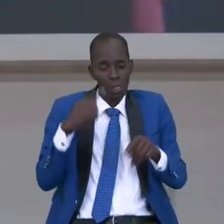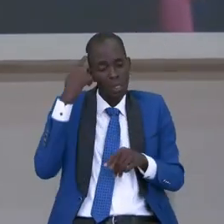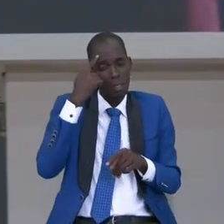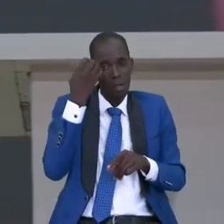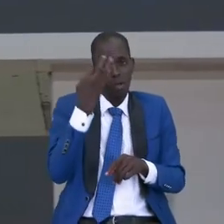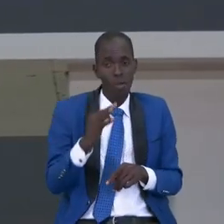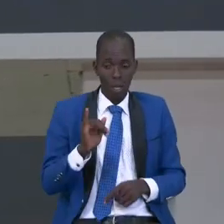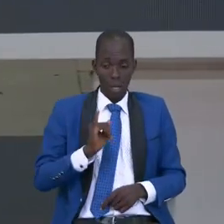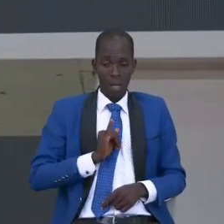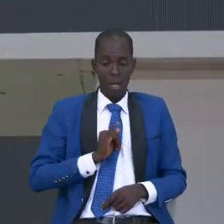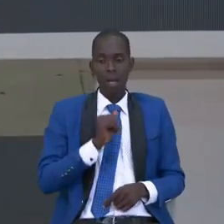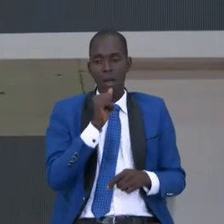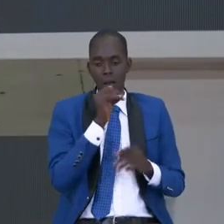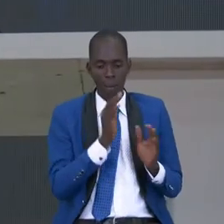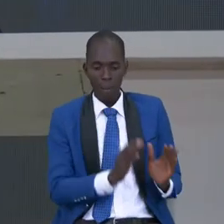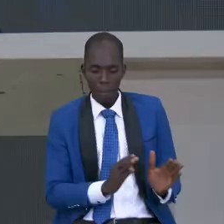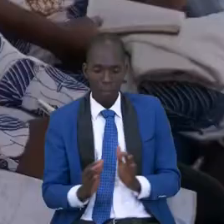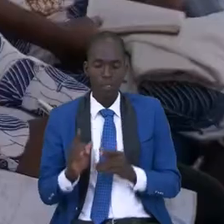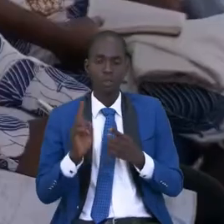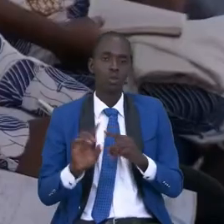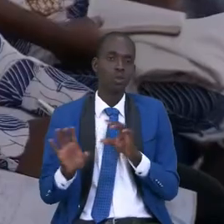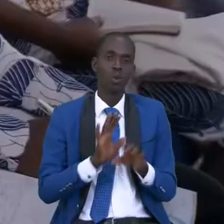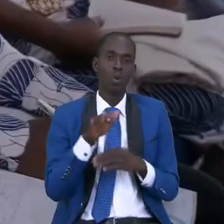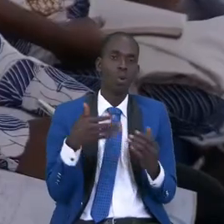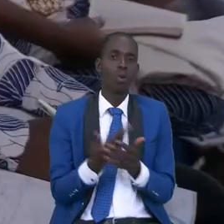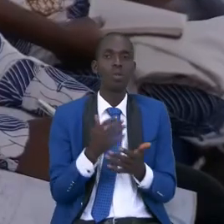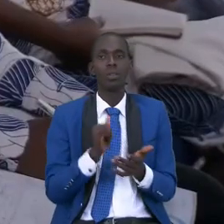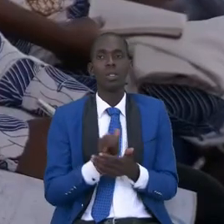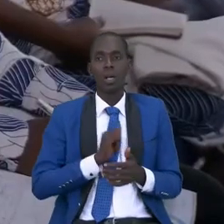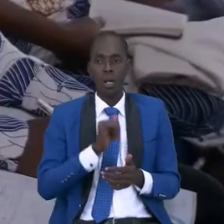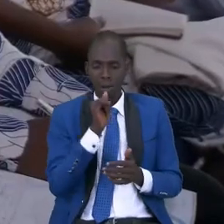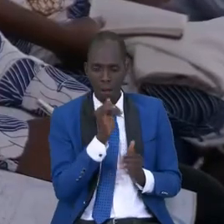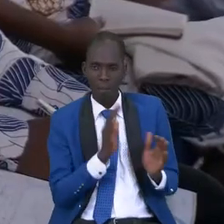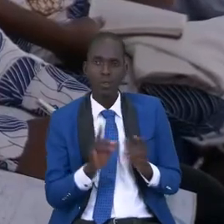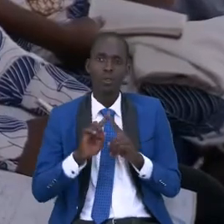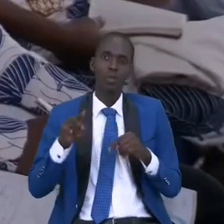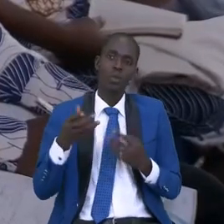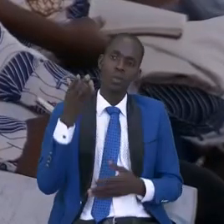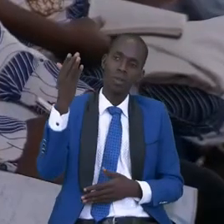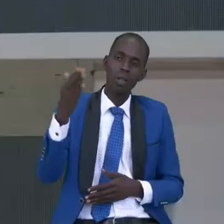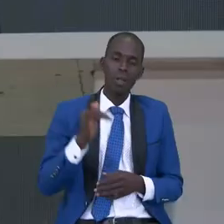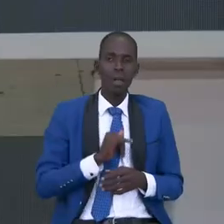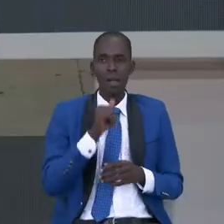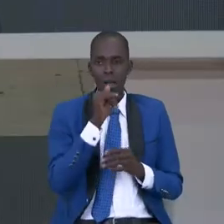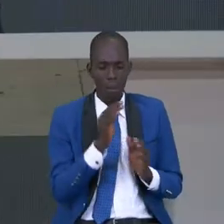I'm planning to do those things. I'm planning to go there. I'm planning to